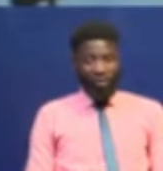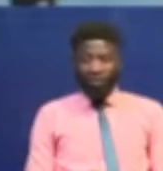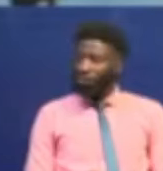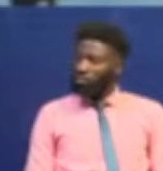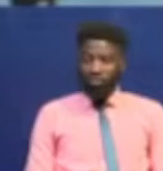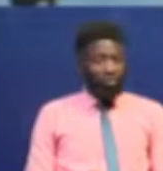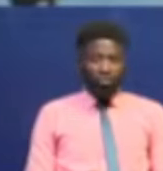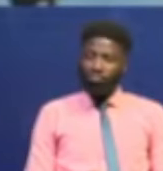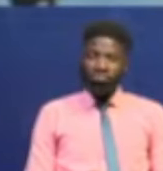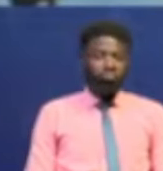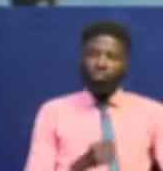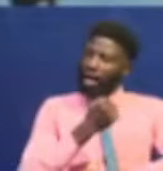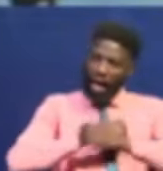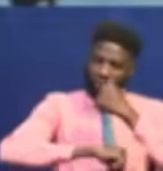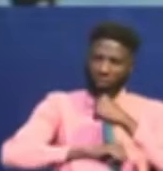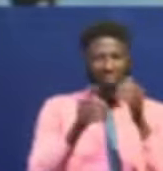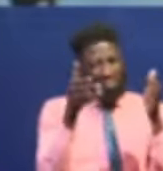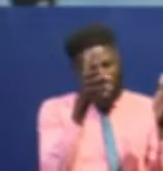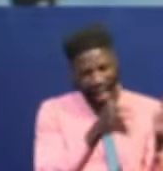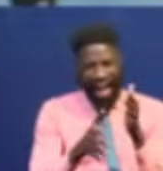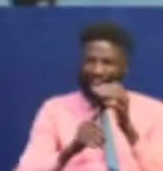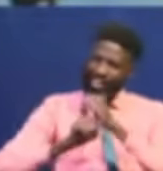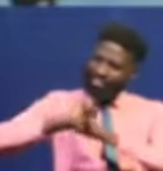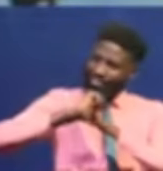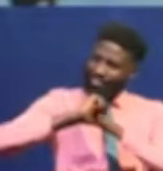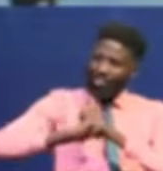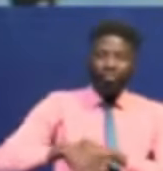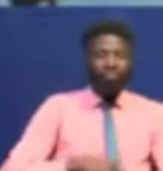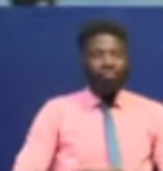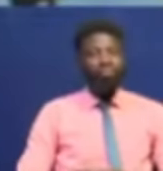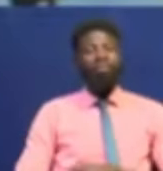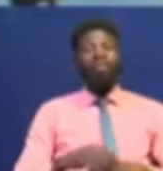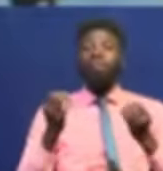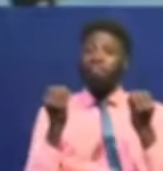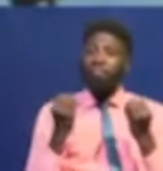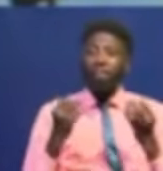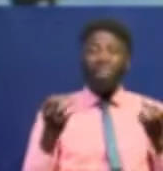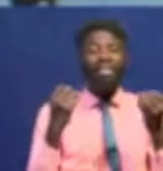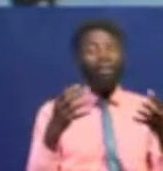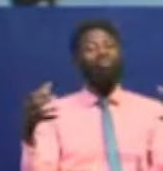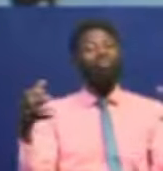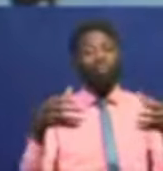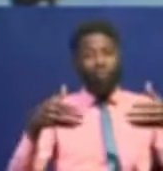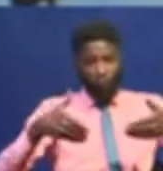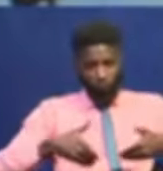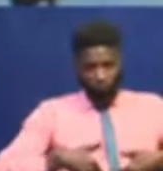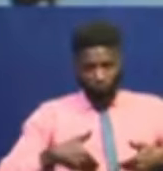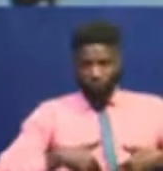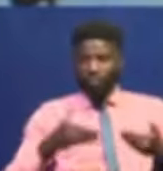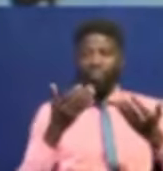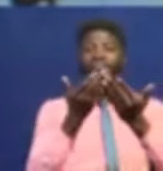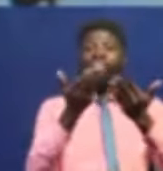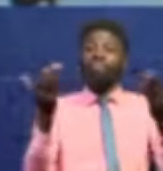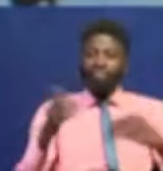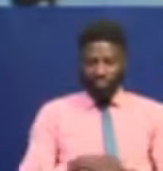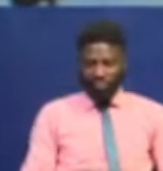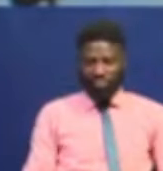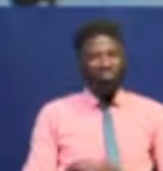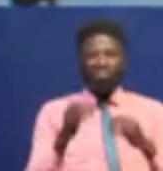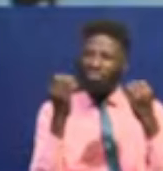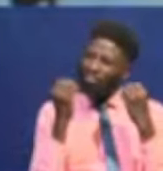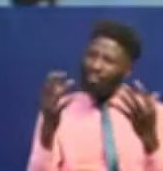was heavy. In fact, many of the peaceful protesters, many of the young people, very well-meaning young